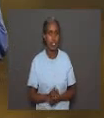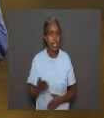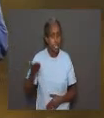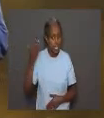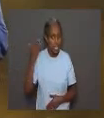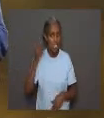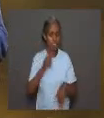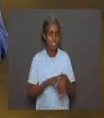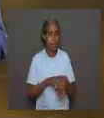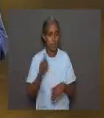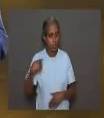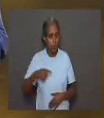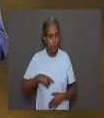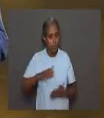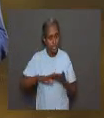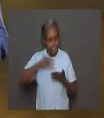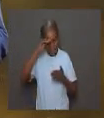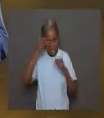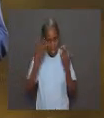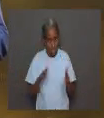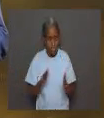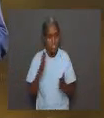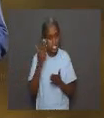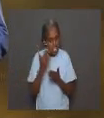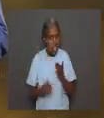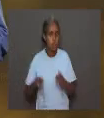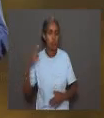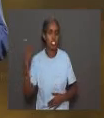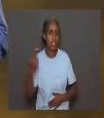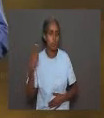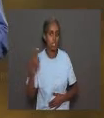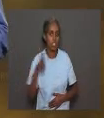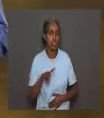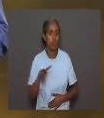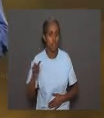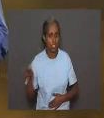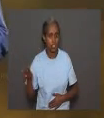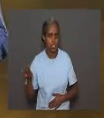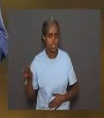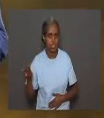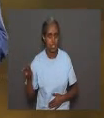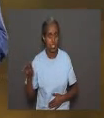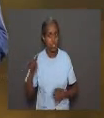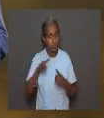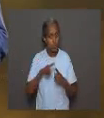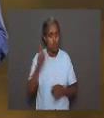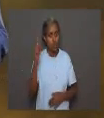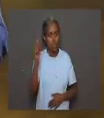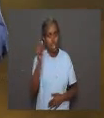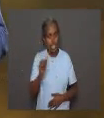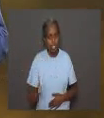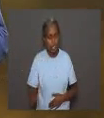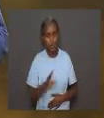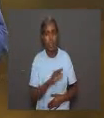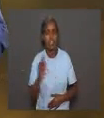Last time, we learned some of the applications of vectors to algebra